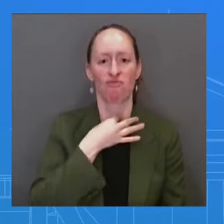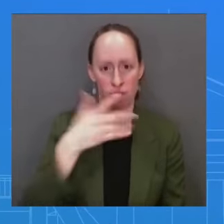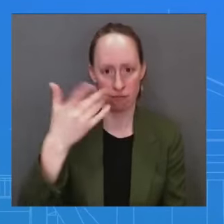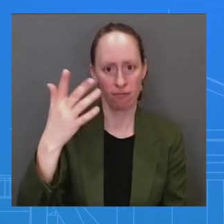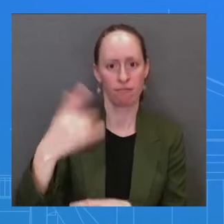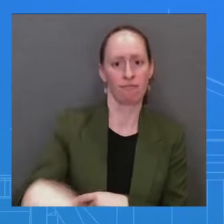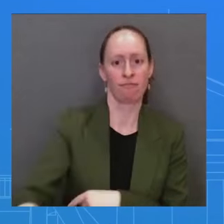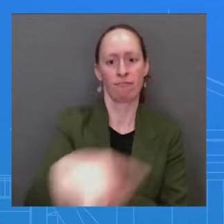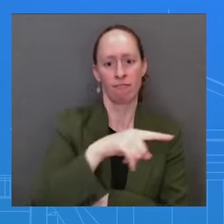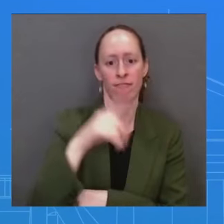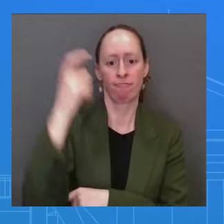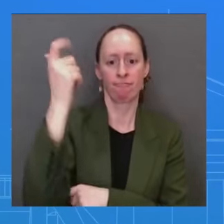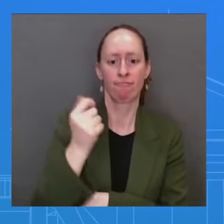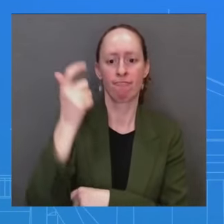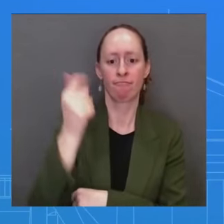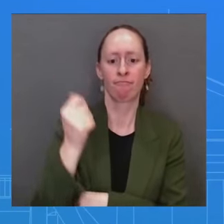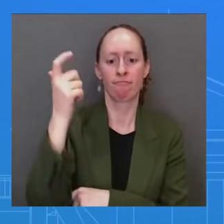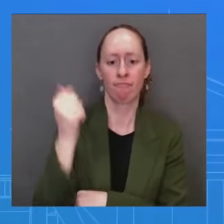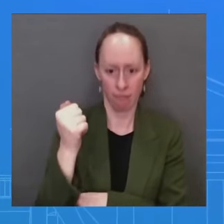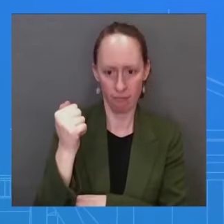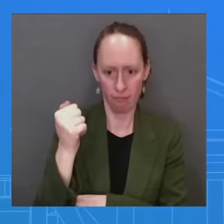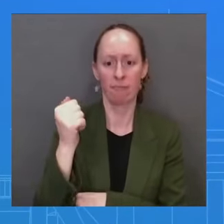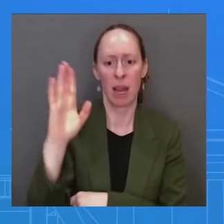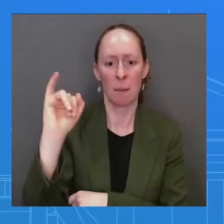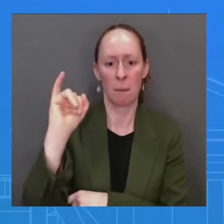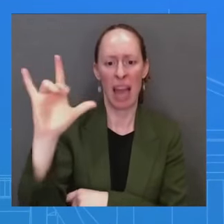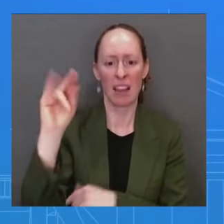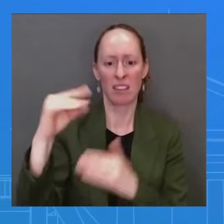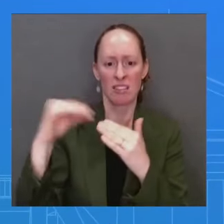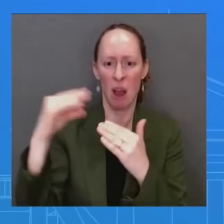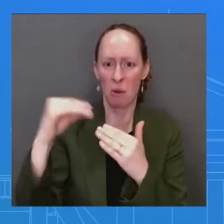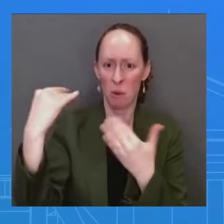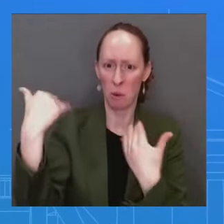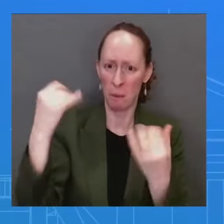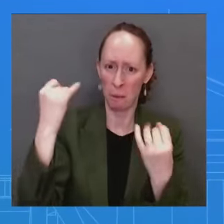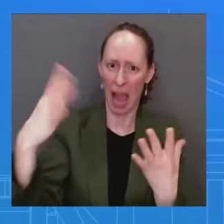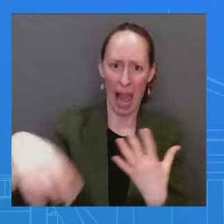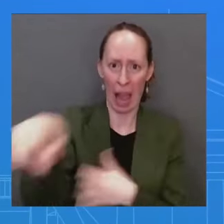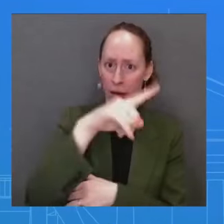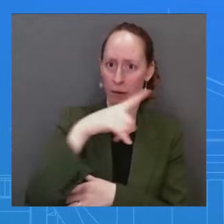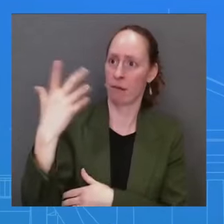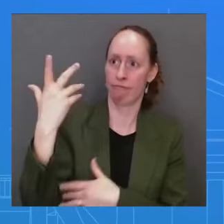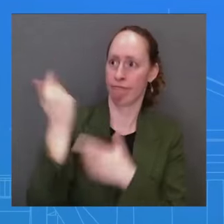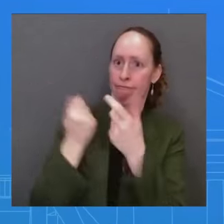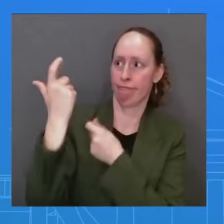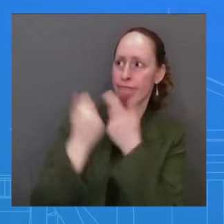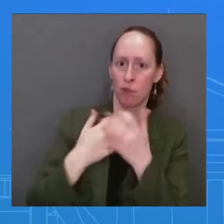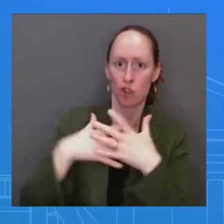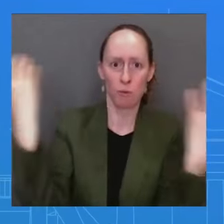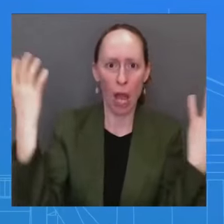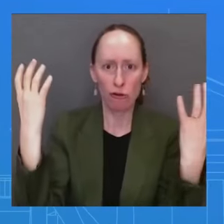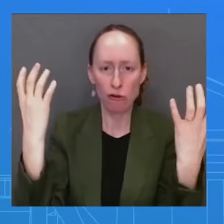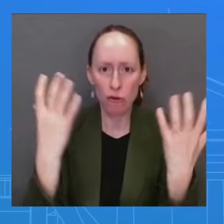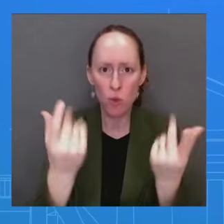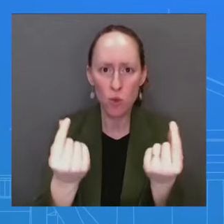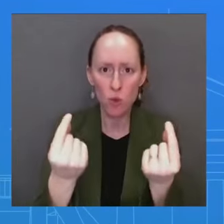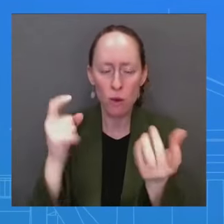claw back from millions of Americans? So on that particular piece, look, the president requested 10%.